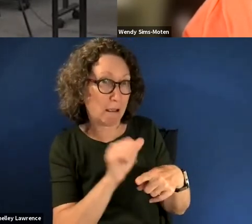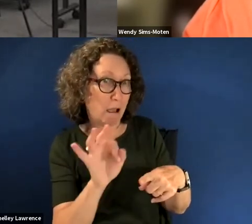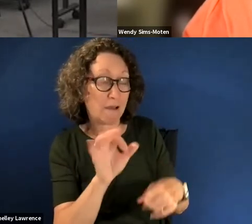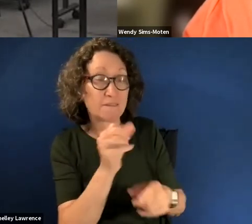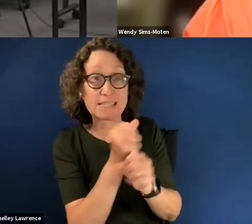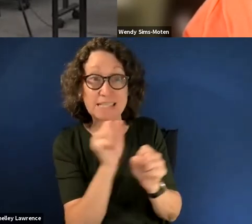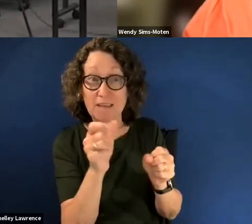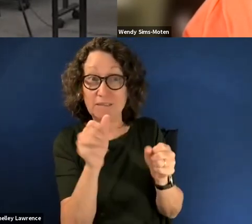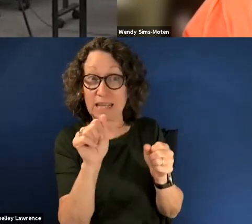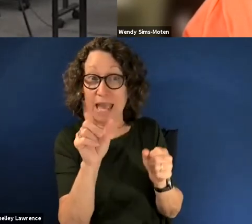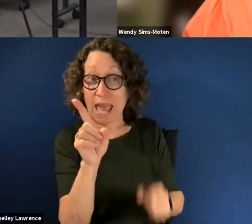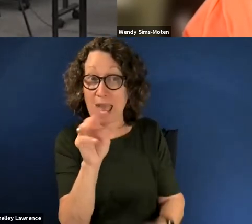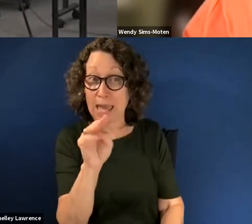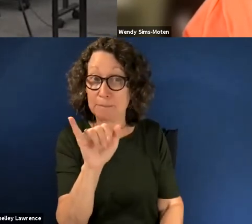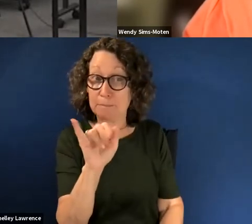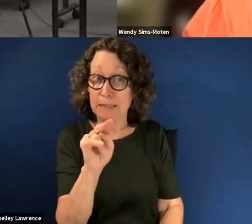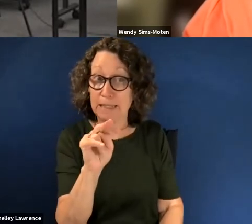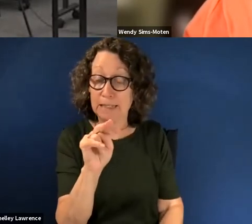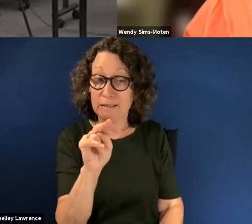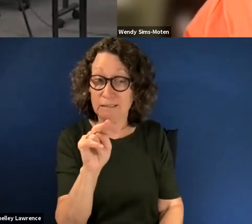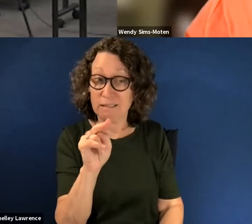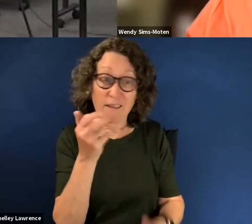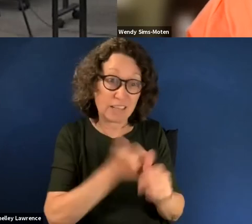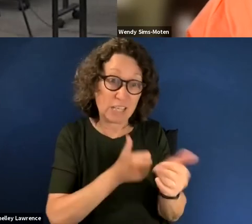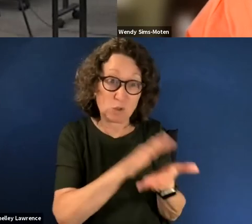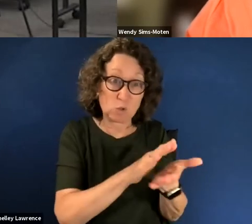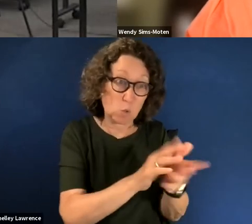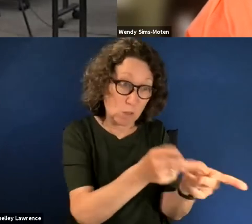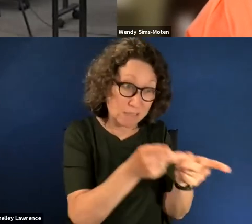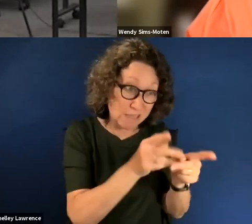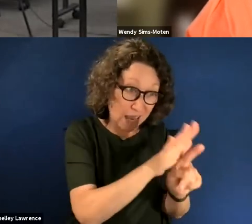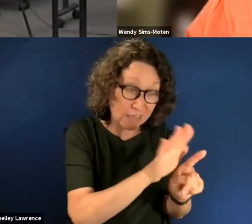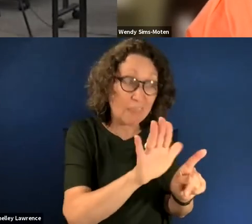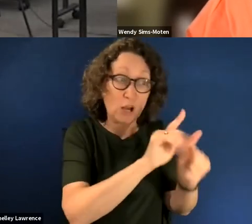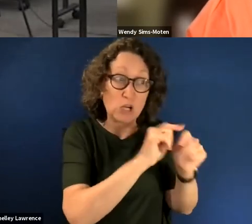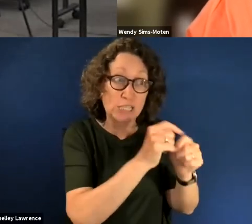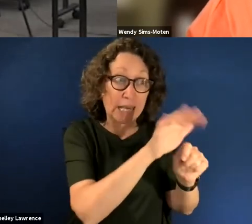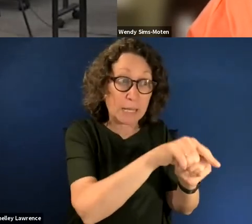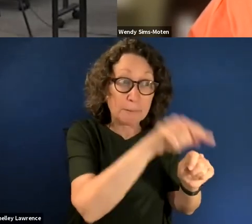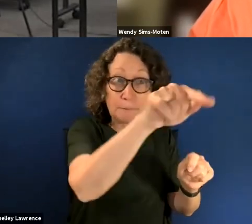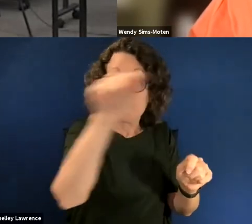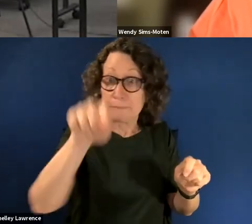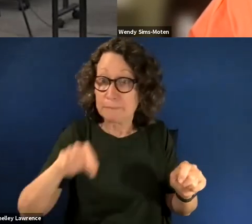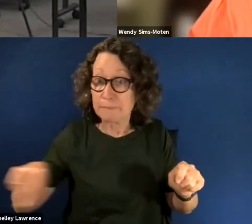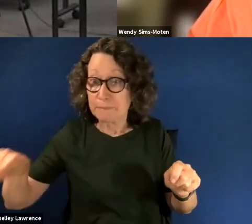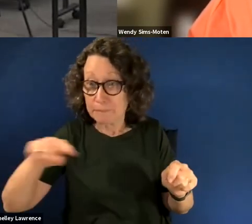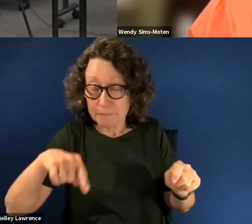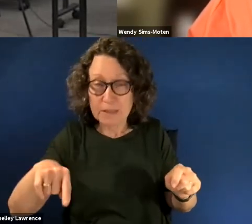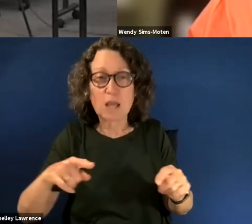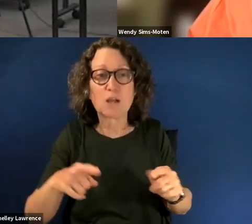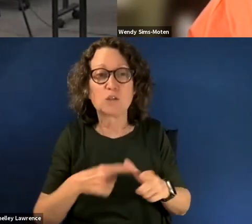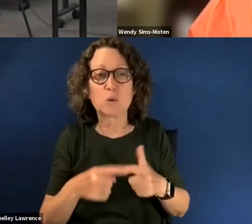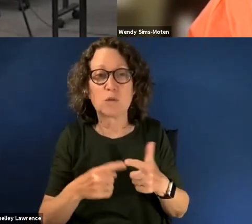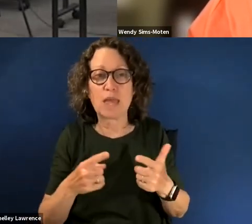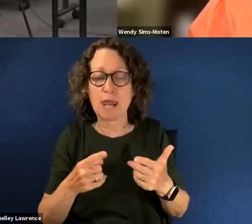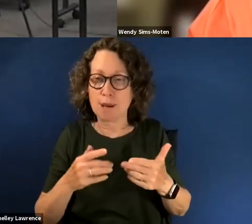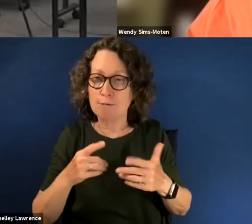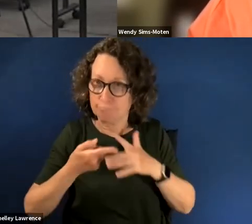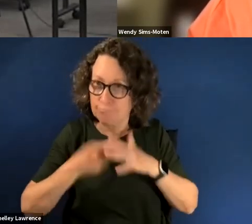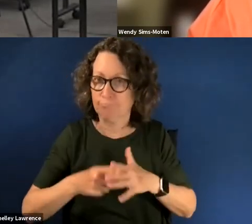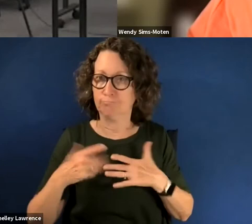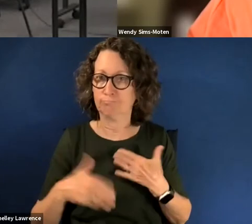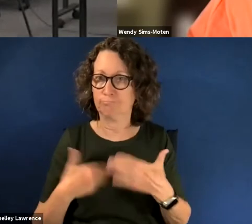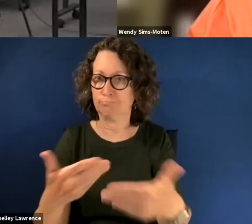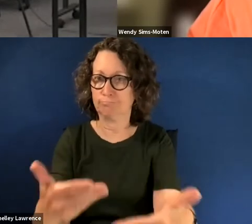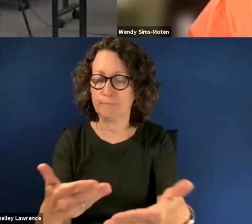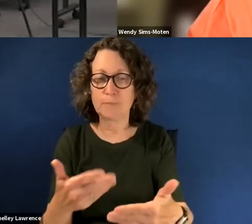safety administrators on each school site and their teams to be able to then roll that out.